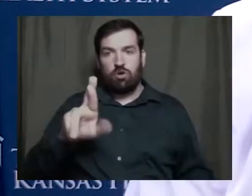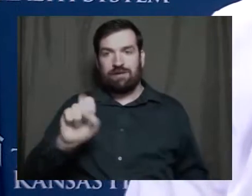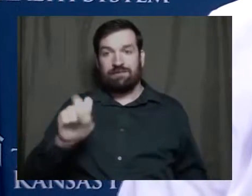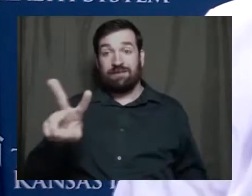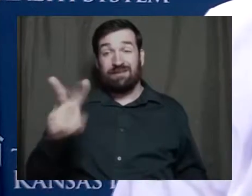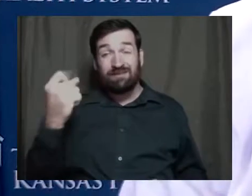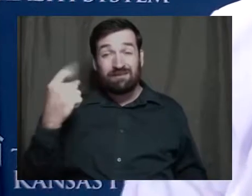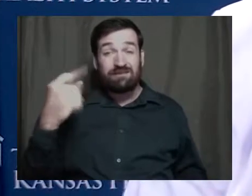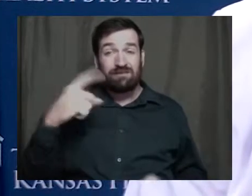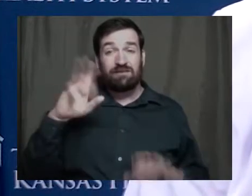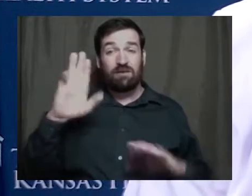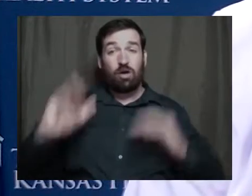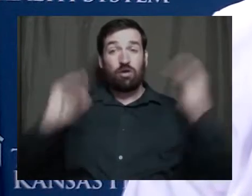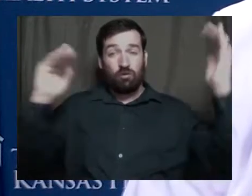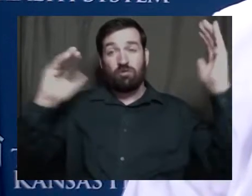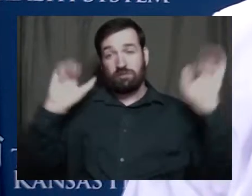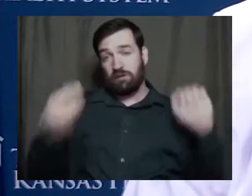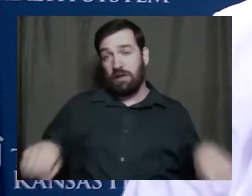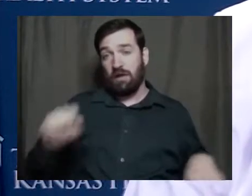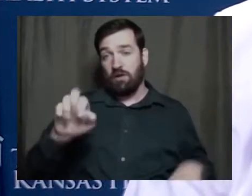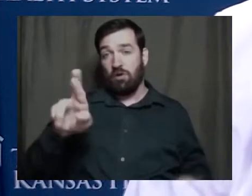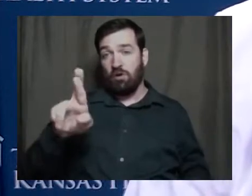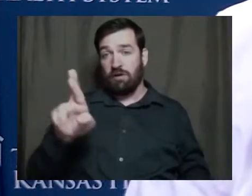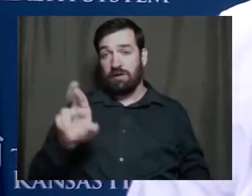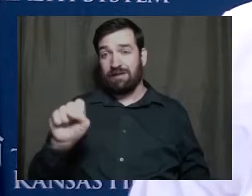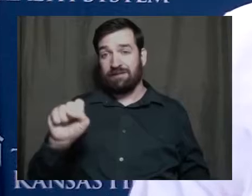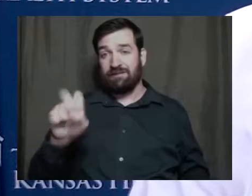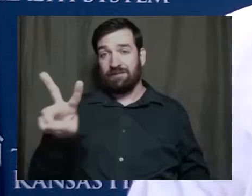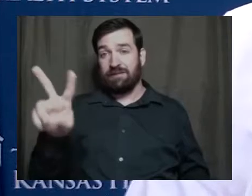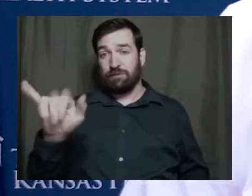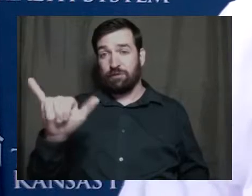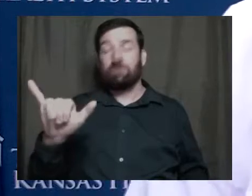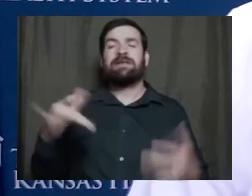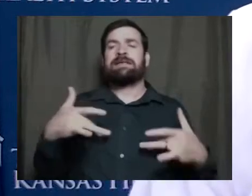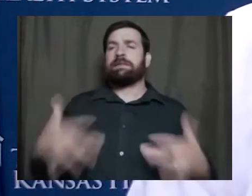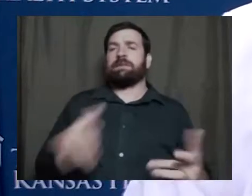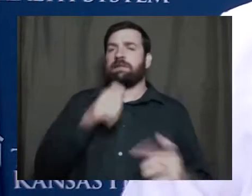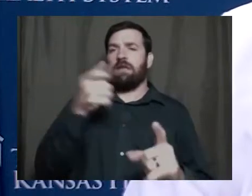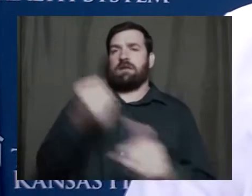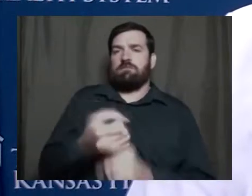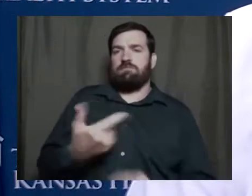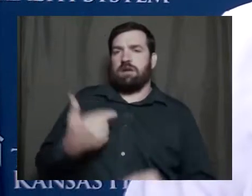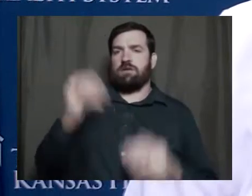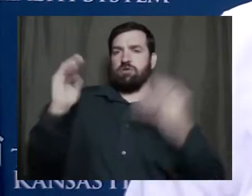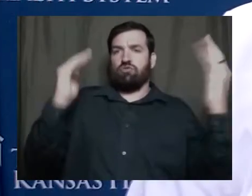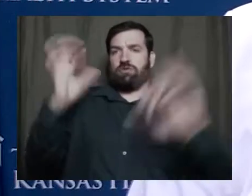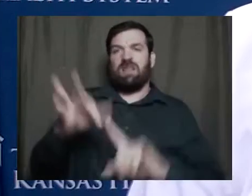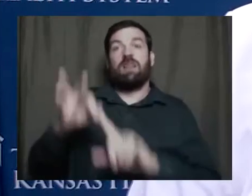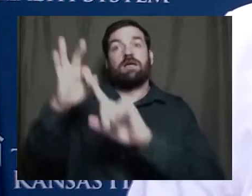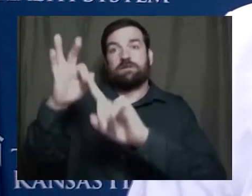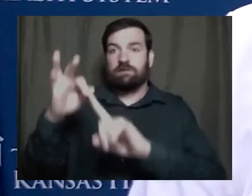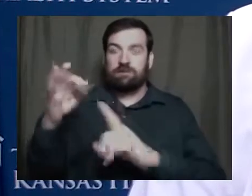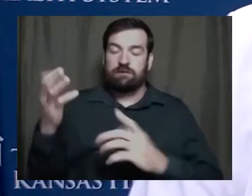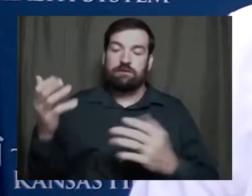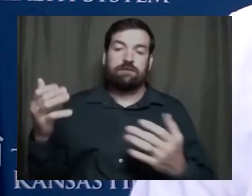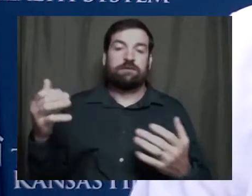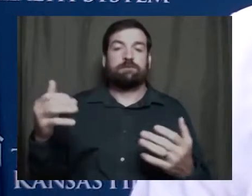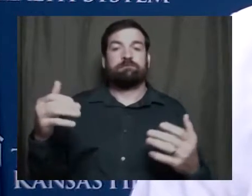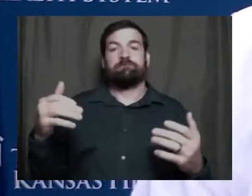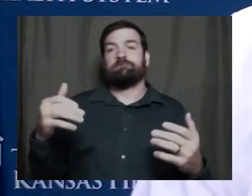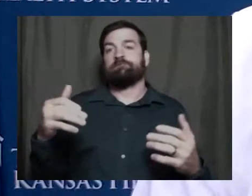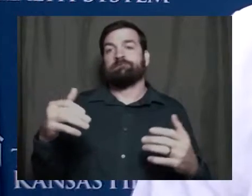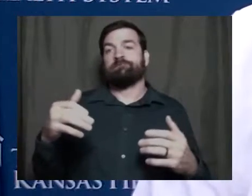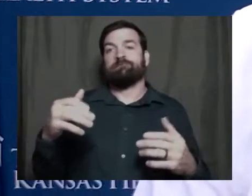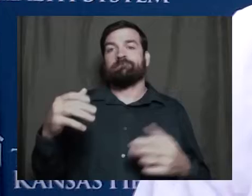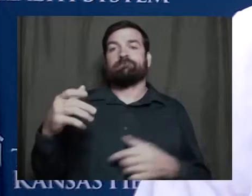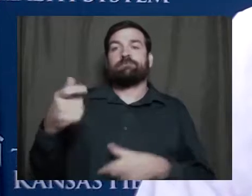RSV. It's just that it doesn't really typically impact us unless we have some other type of issue, like maybe we've been like some sort of transplant patient